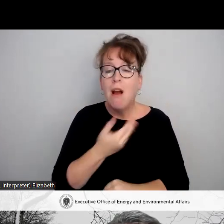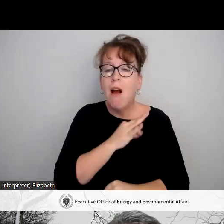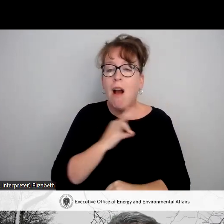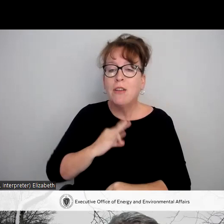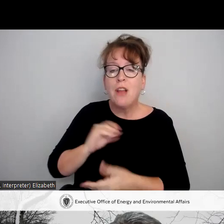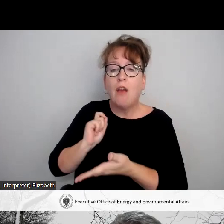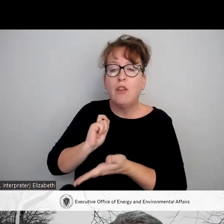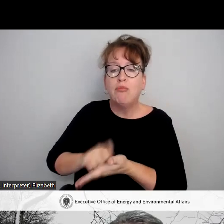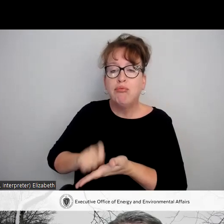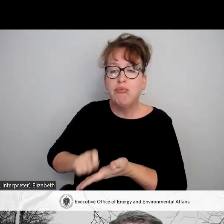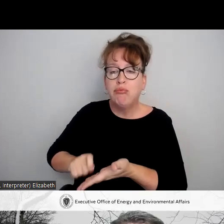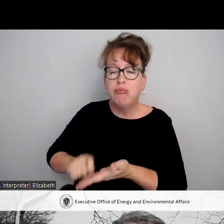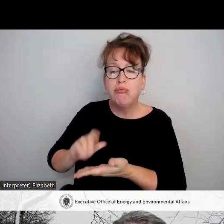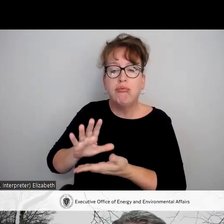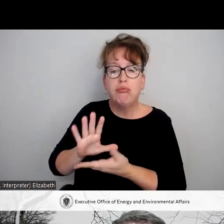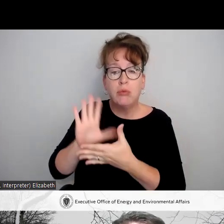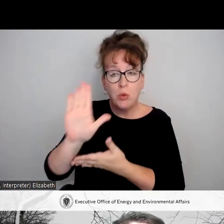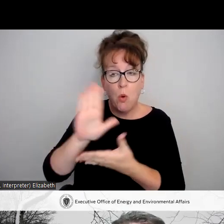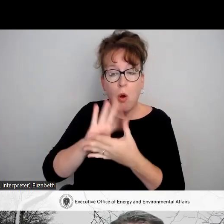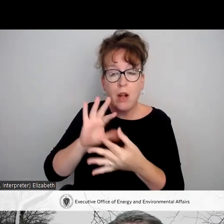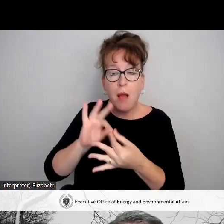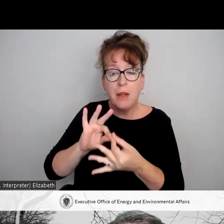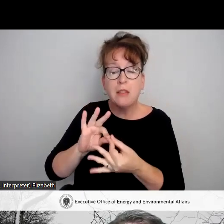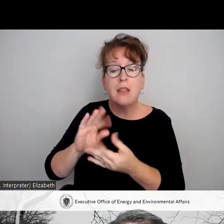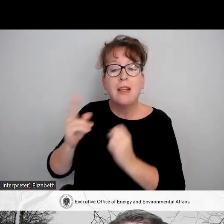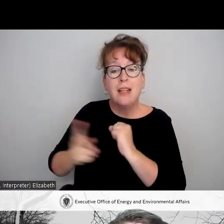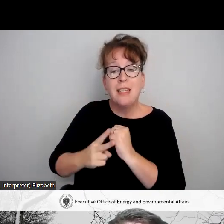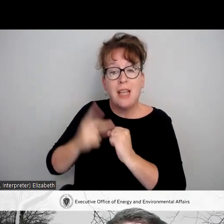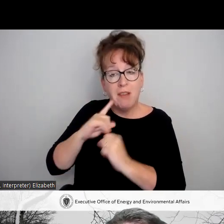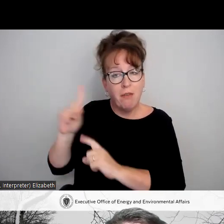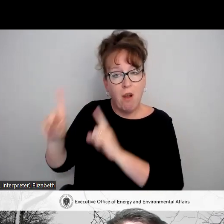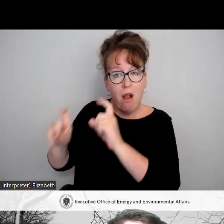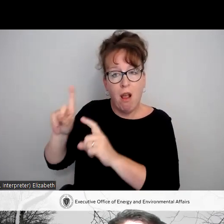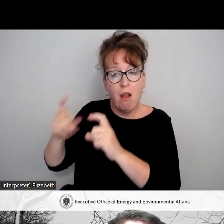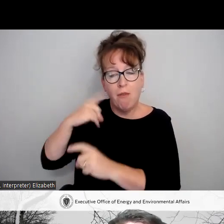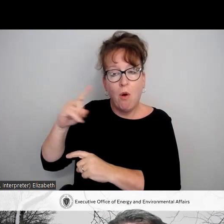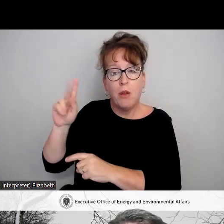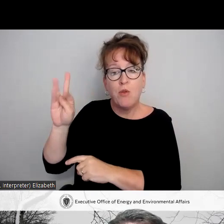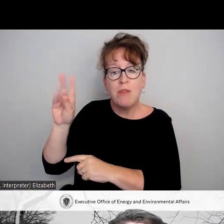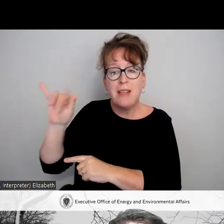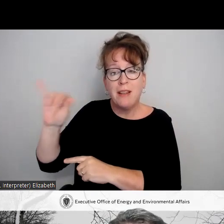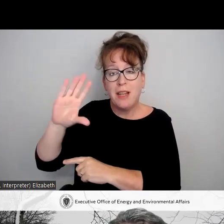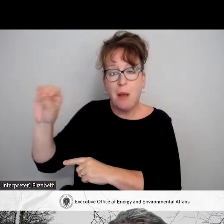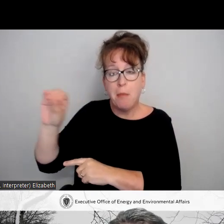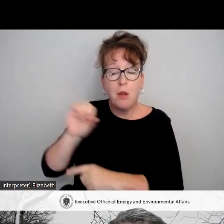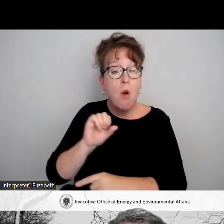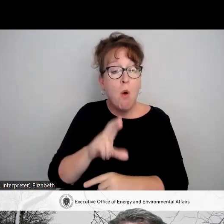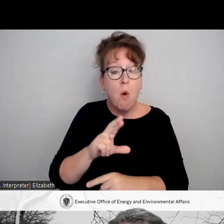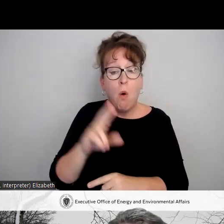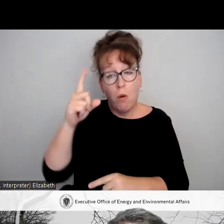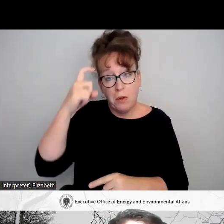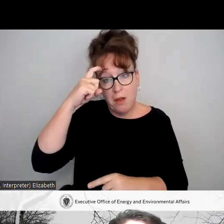asking questions, typically of the utility company or the petitioner, and we're using that to gather evidence in